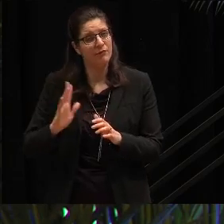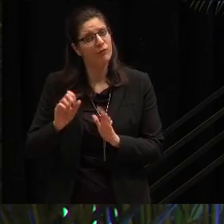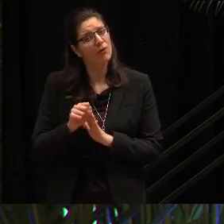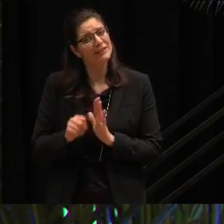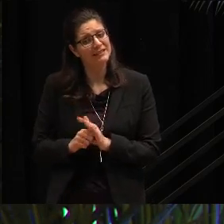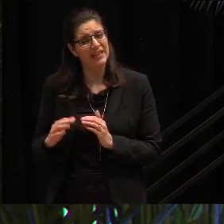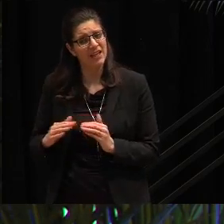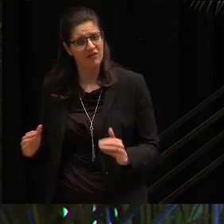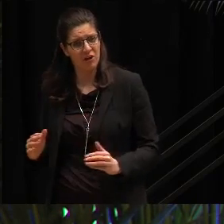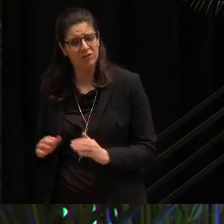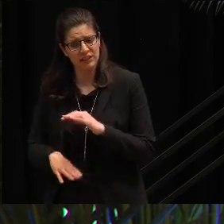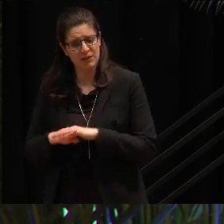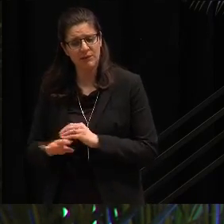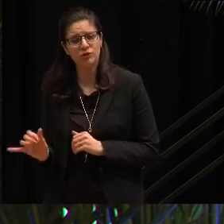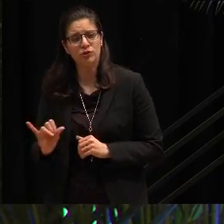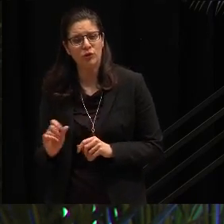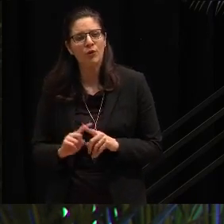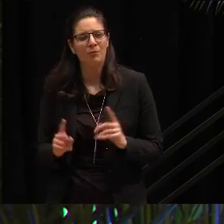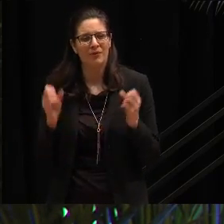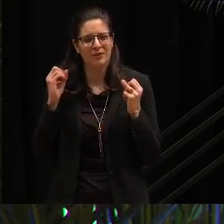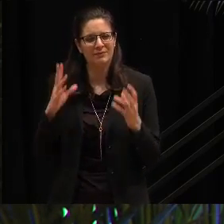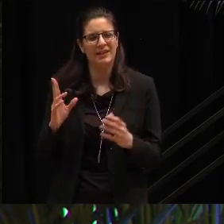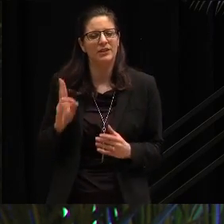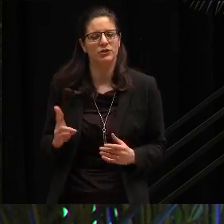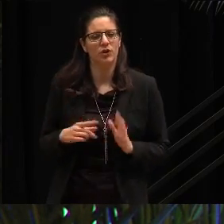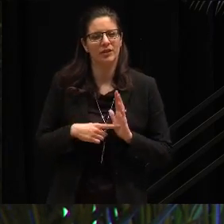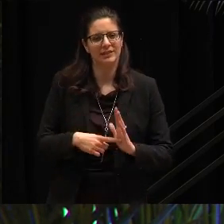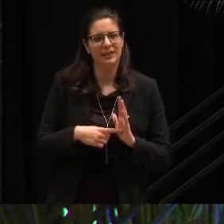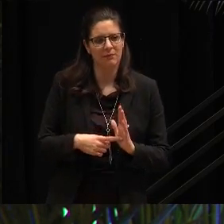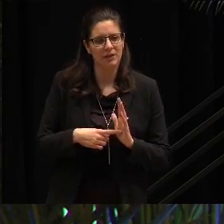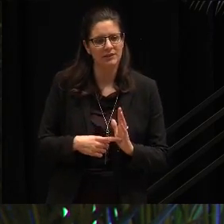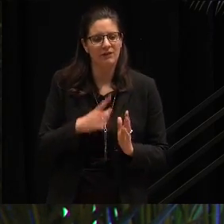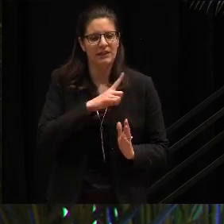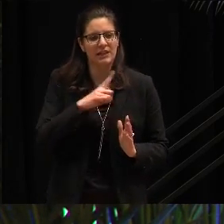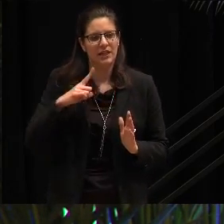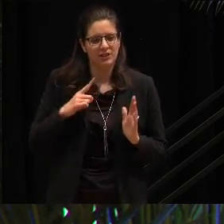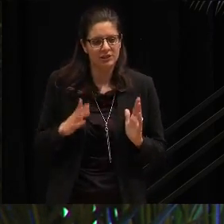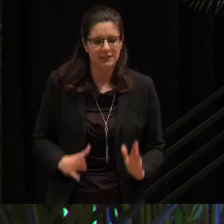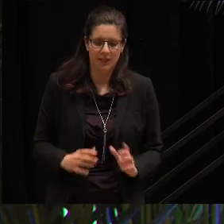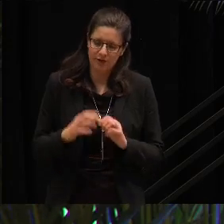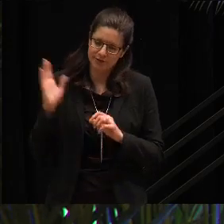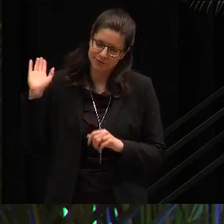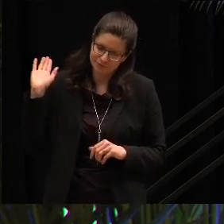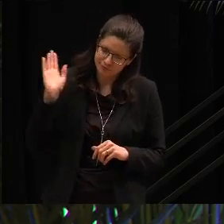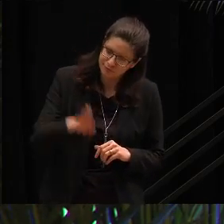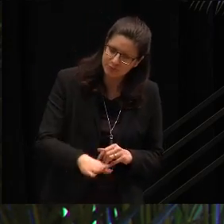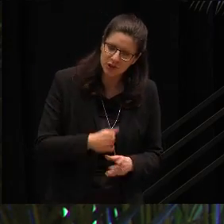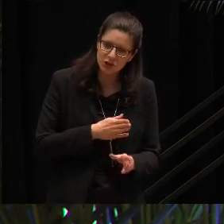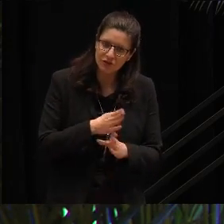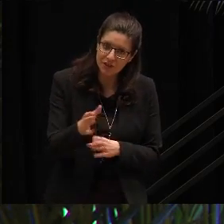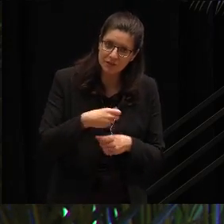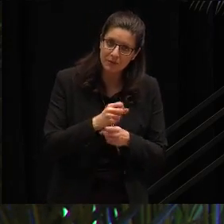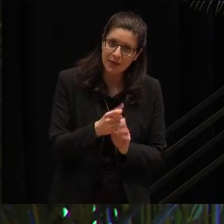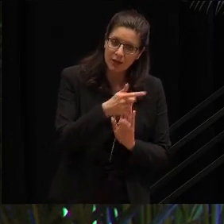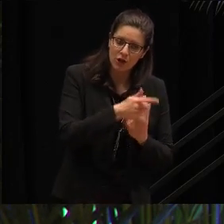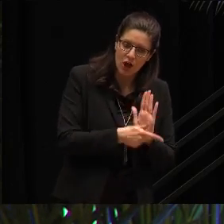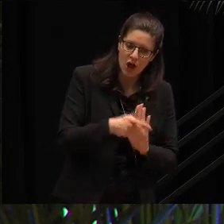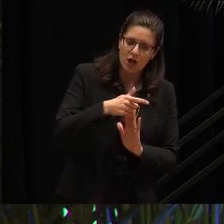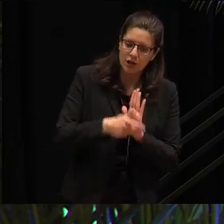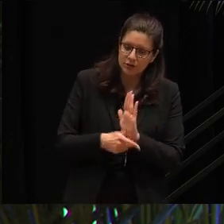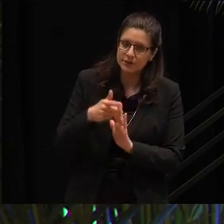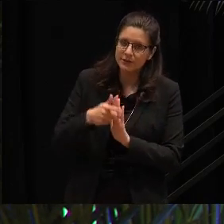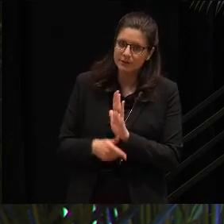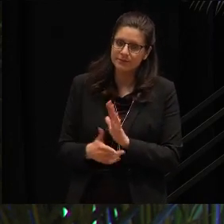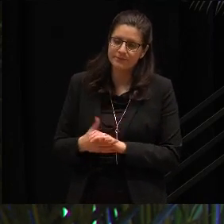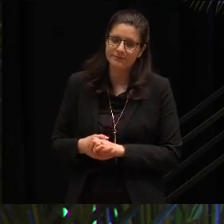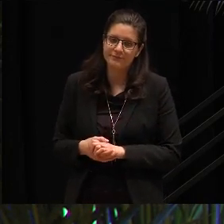there are plenty of historical examples of legislators who spent careers making laws. I don't